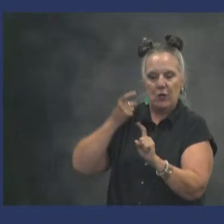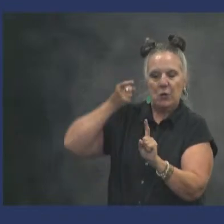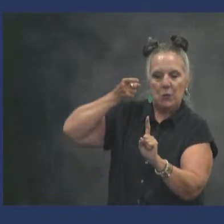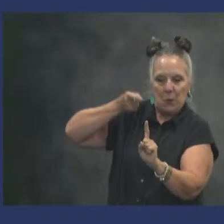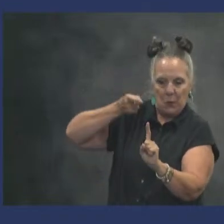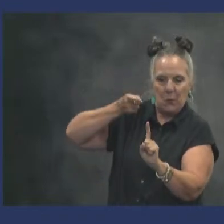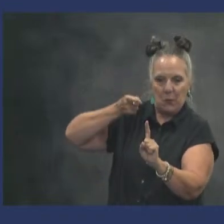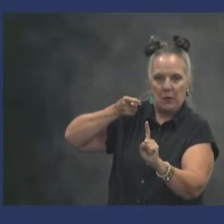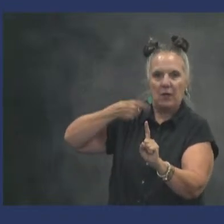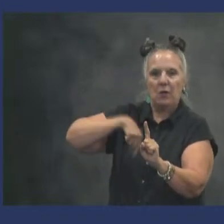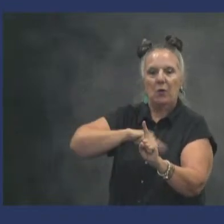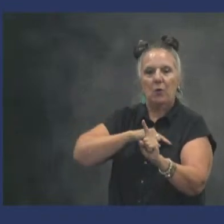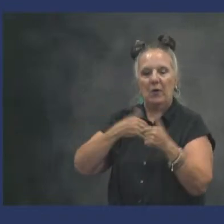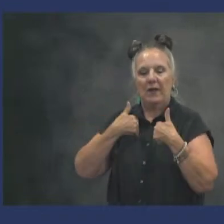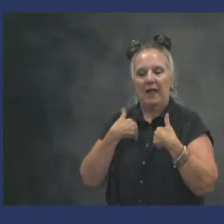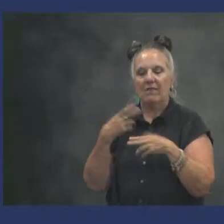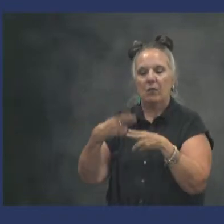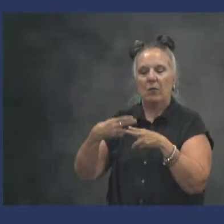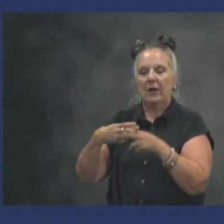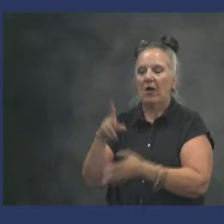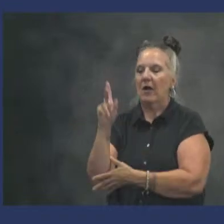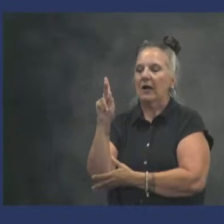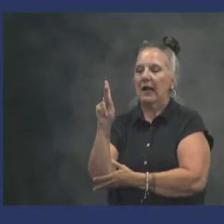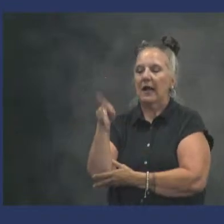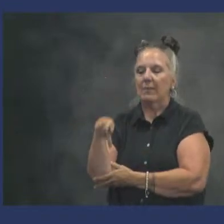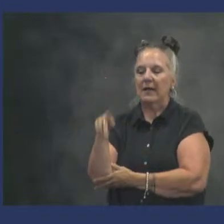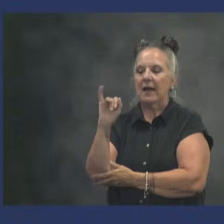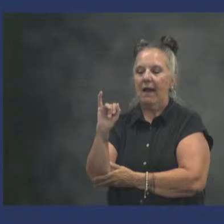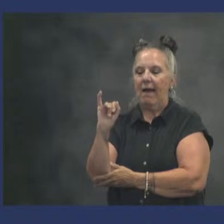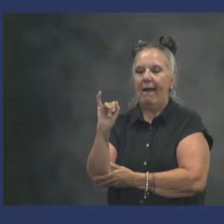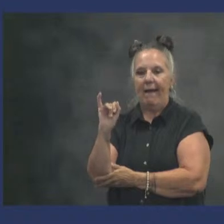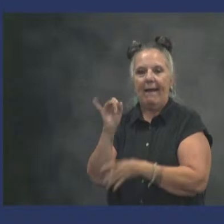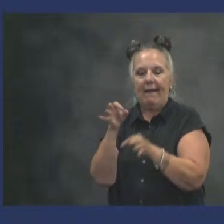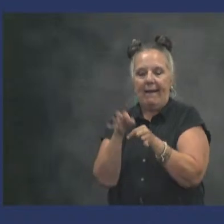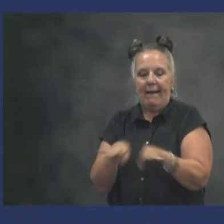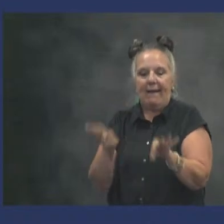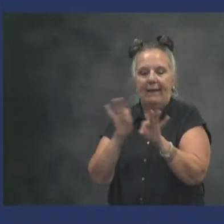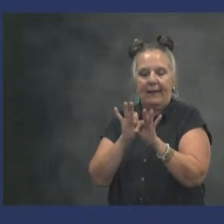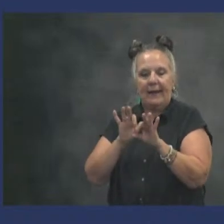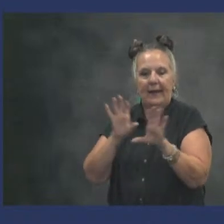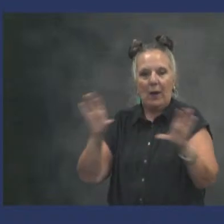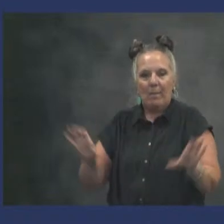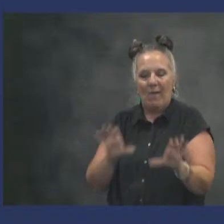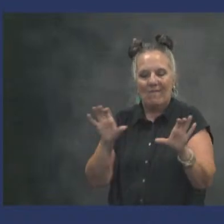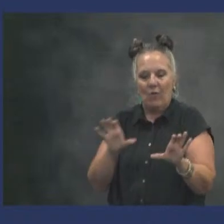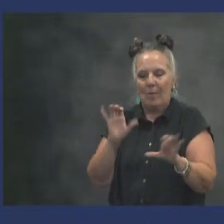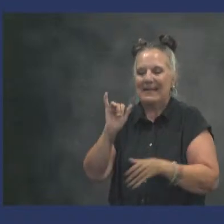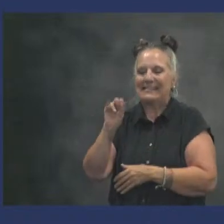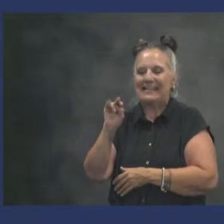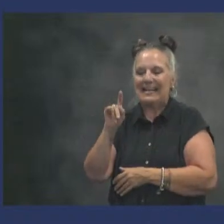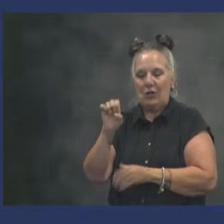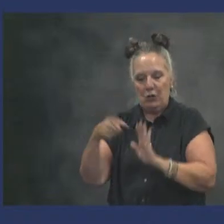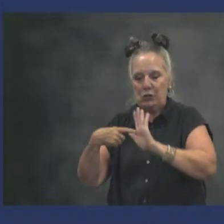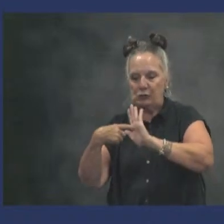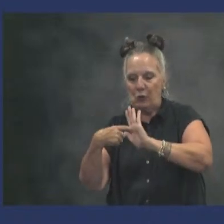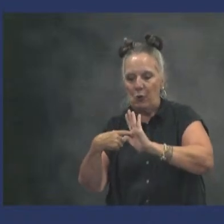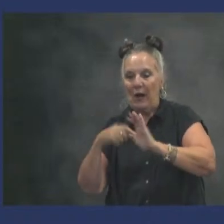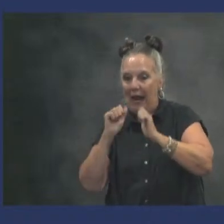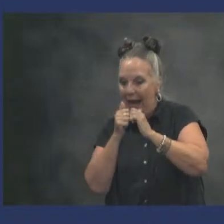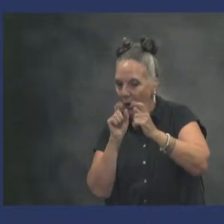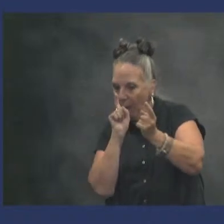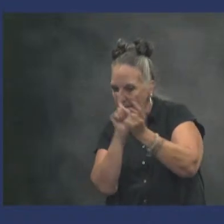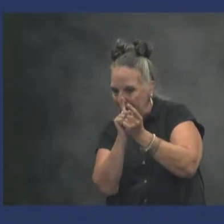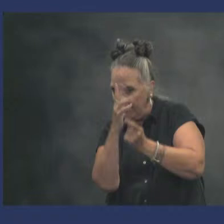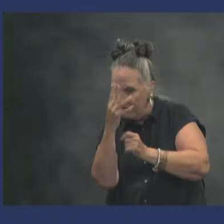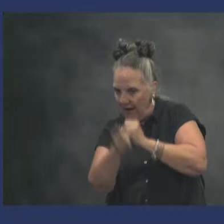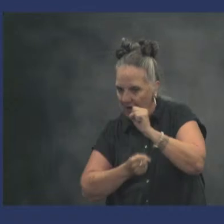will have what are called KPIs, key performance indicators, that will break down where we should be each year to meet the 5-year goal.